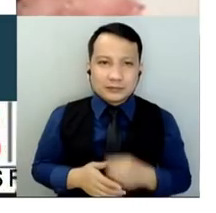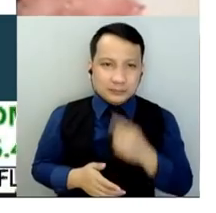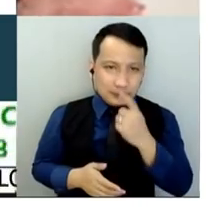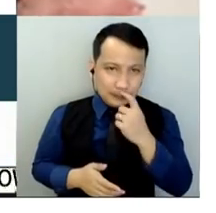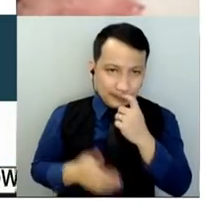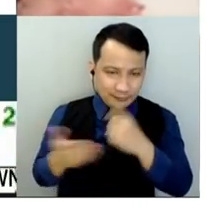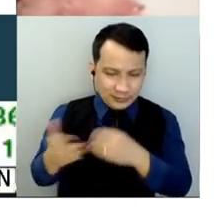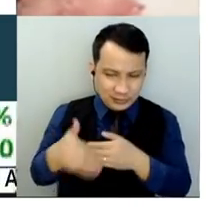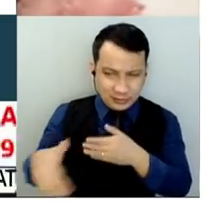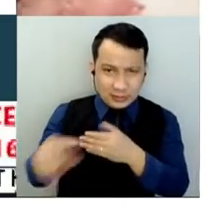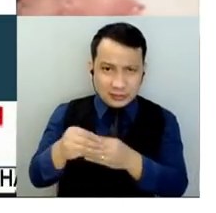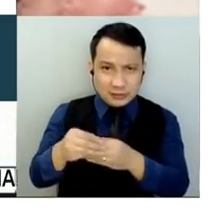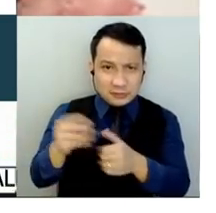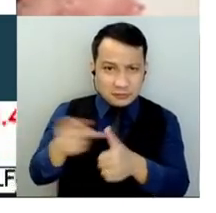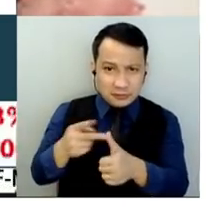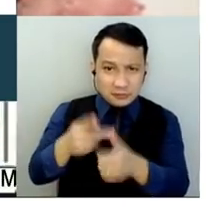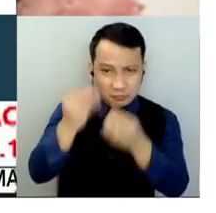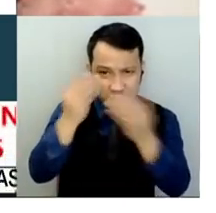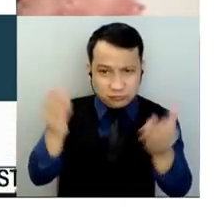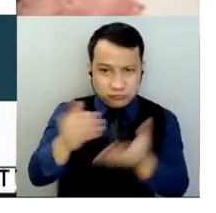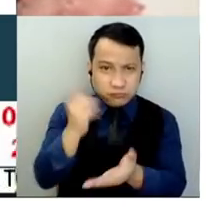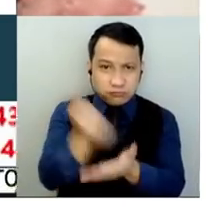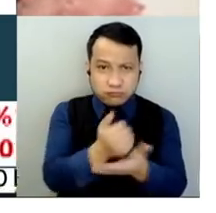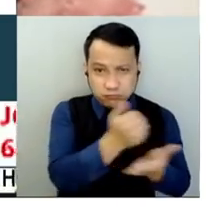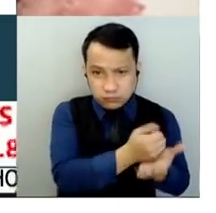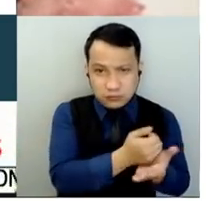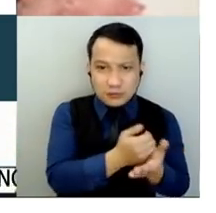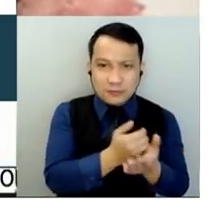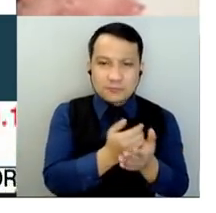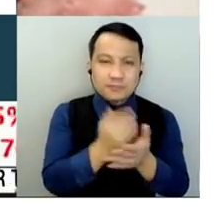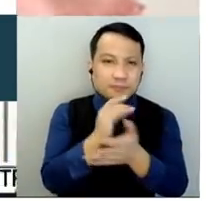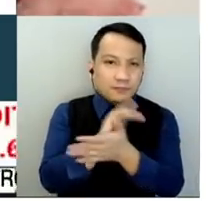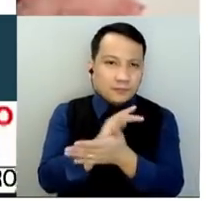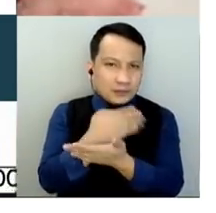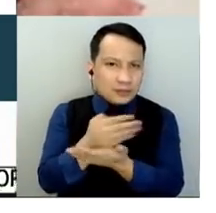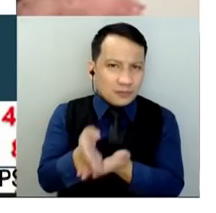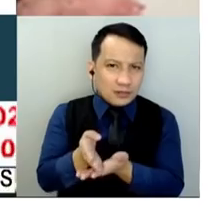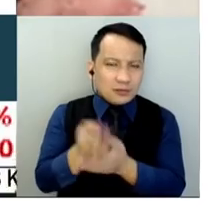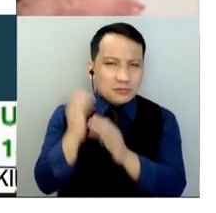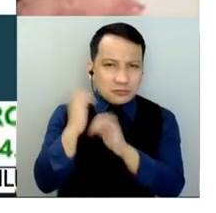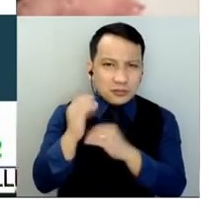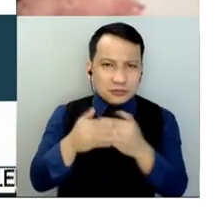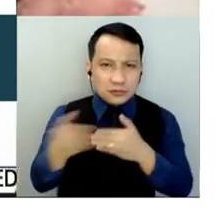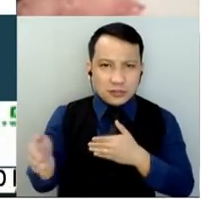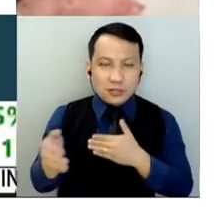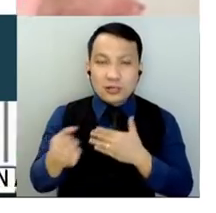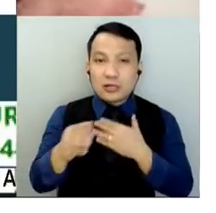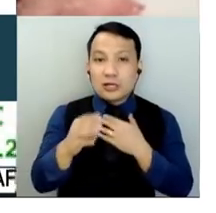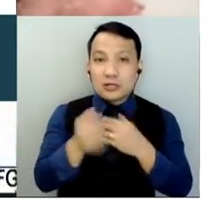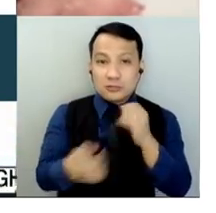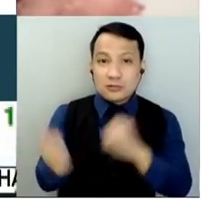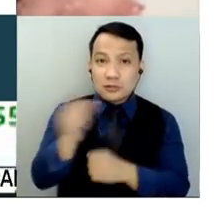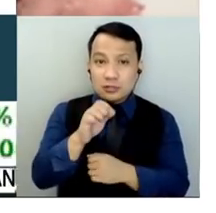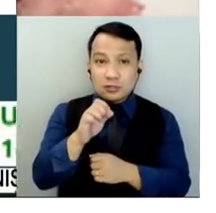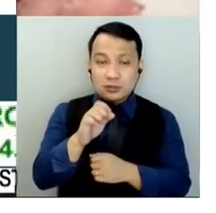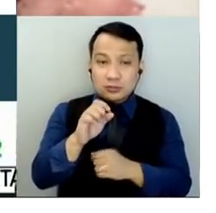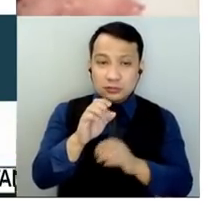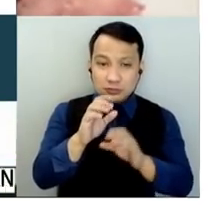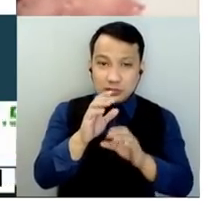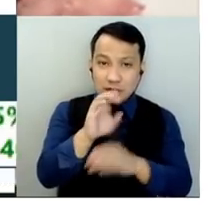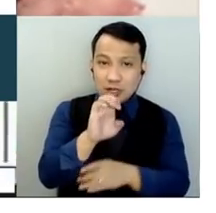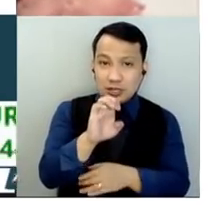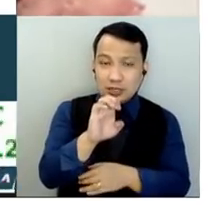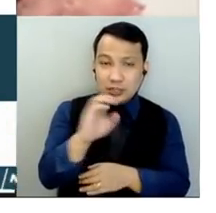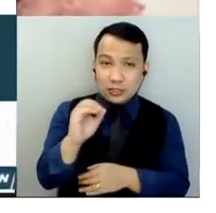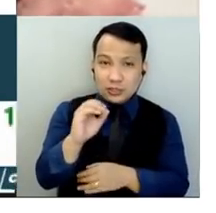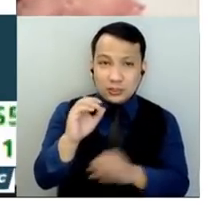of the purse. We approve a budget, right? Yeah. So we expect the executive to execute the budget. Mm-hmm. So if there